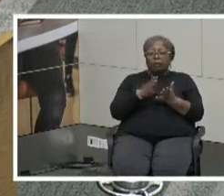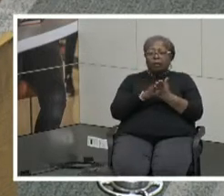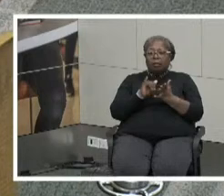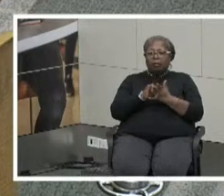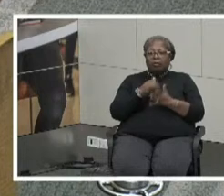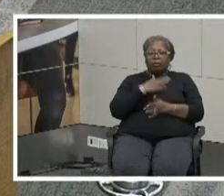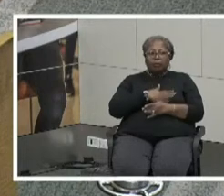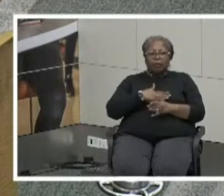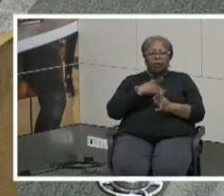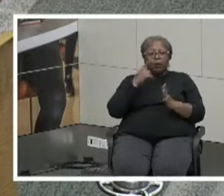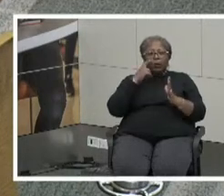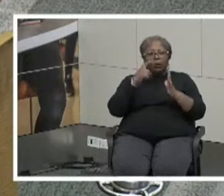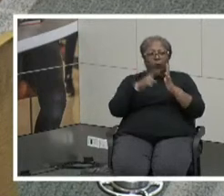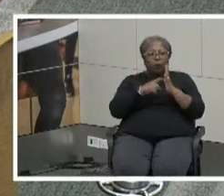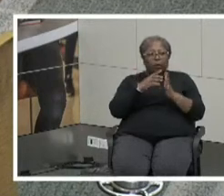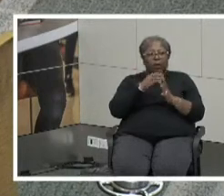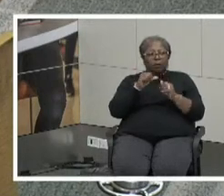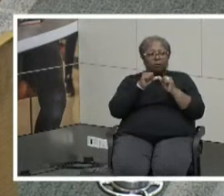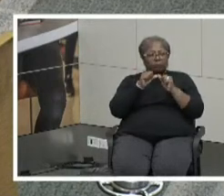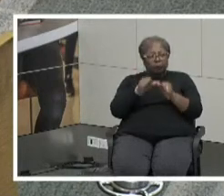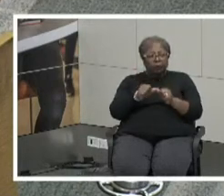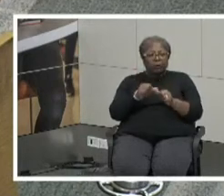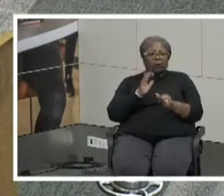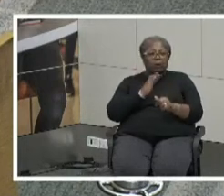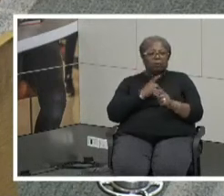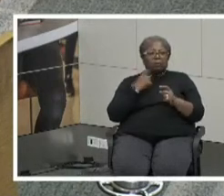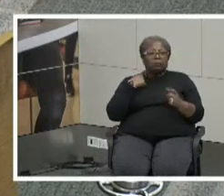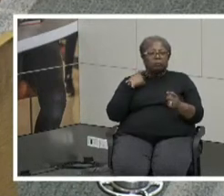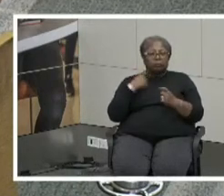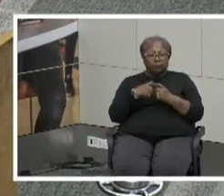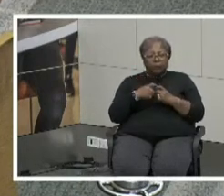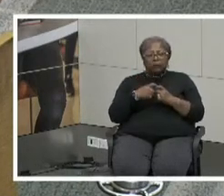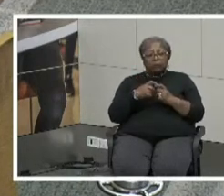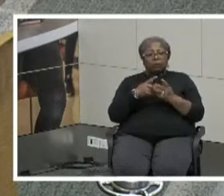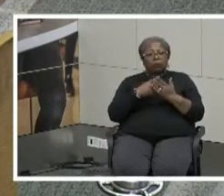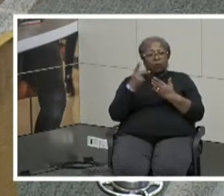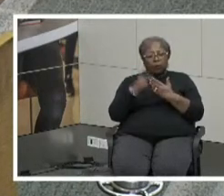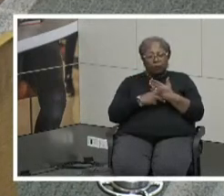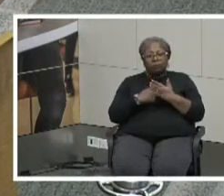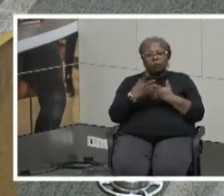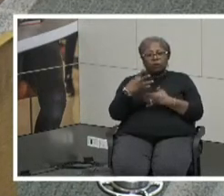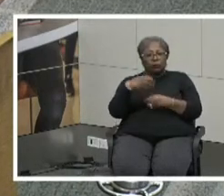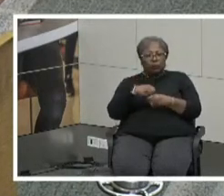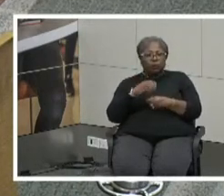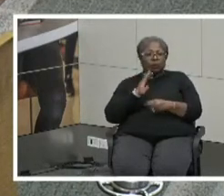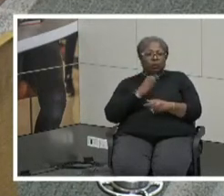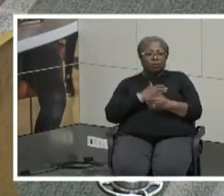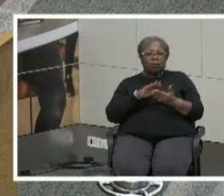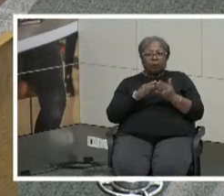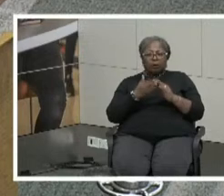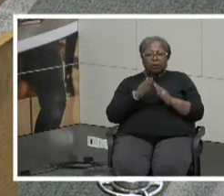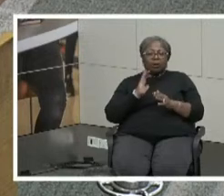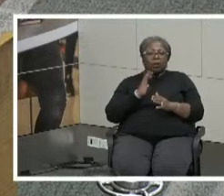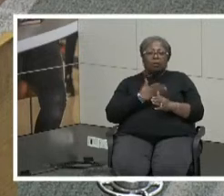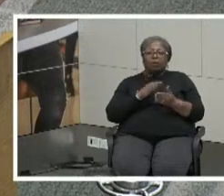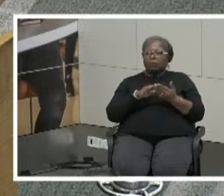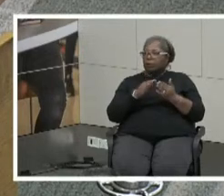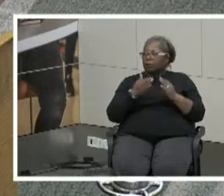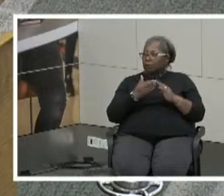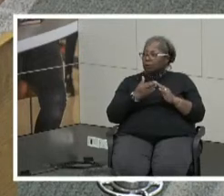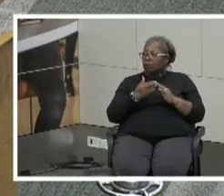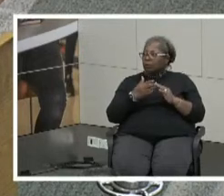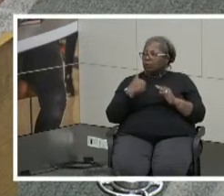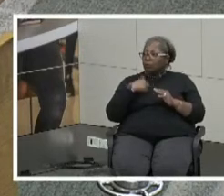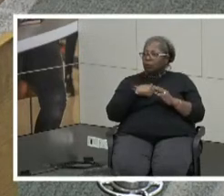you please recognize and continue our Spanish Immersion program and include our neighborhood our neighborhood